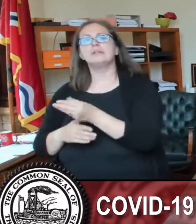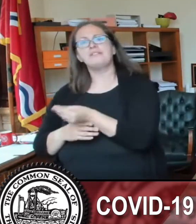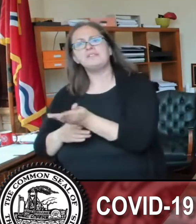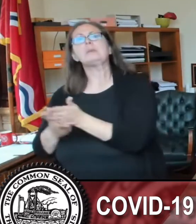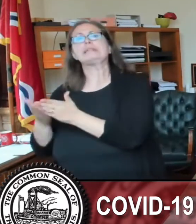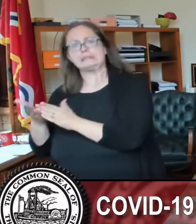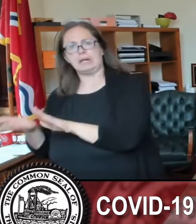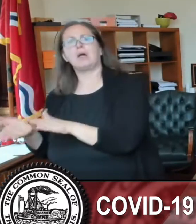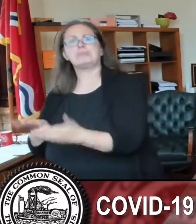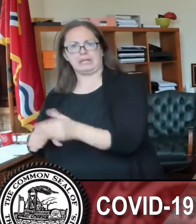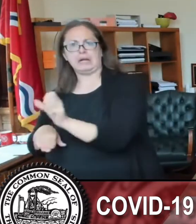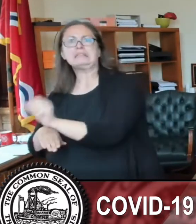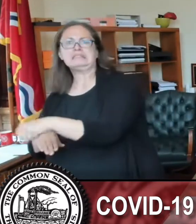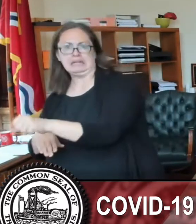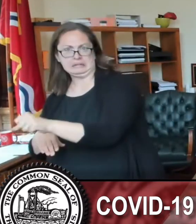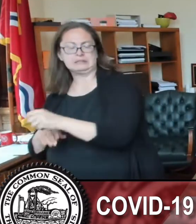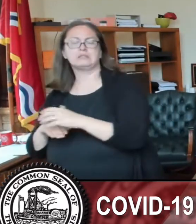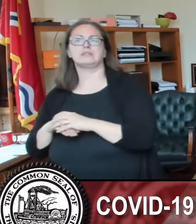die, but